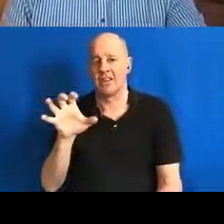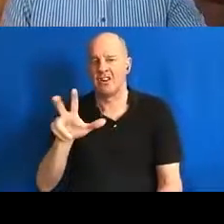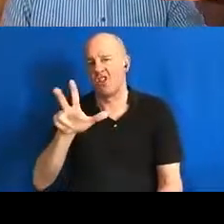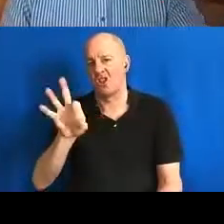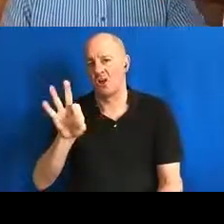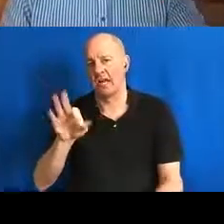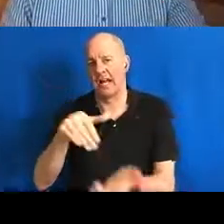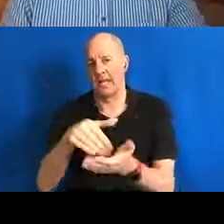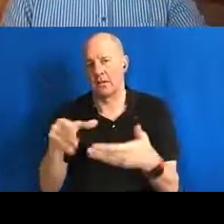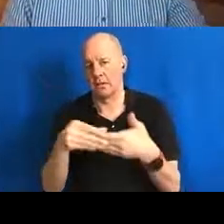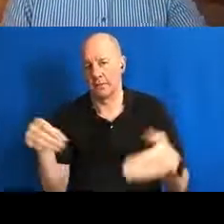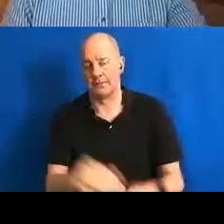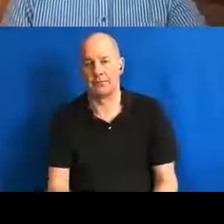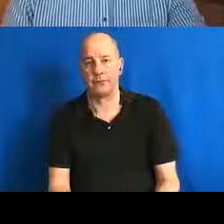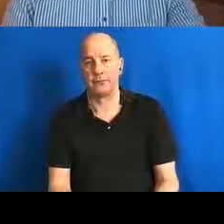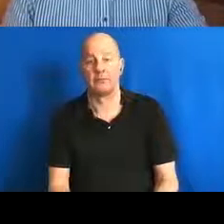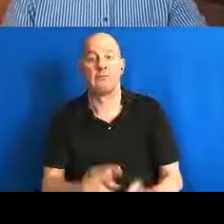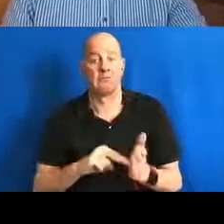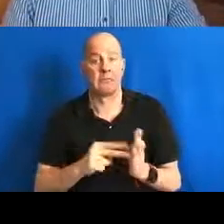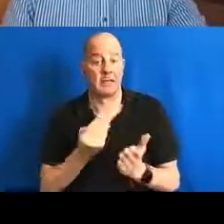539,000, and so left over they have